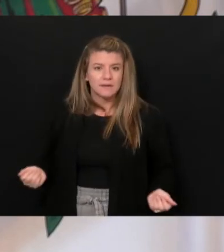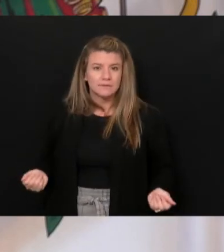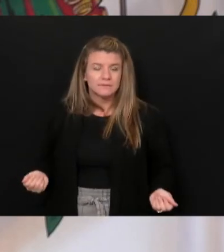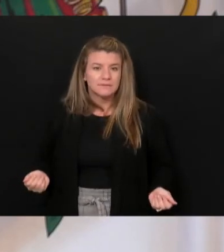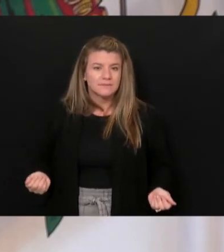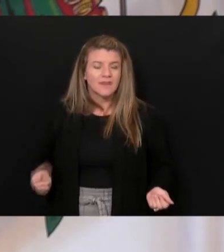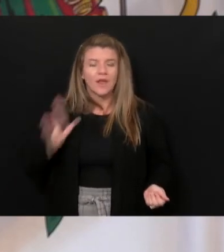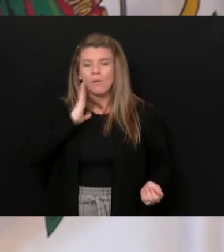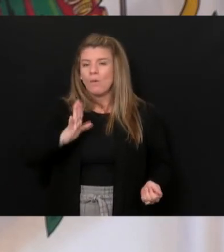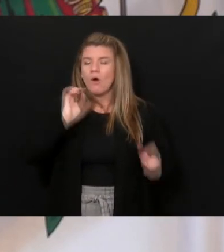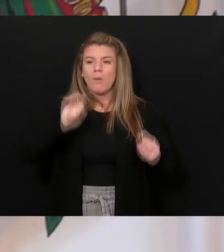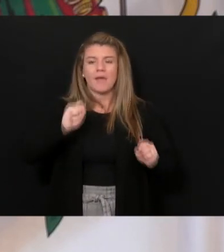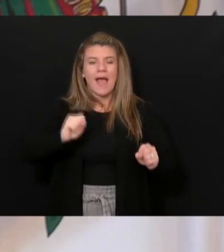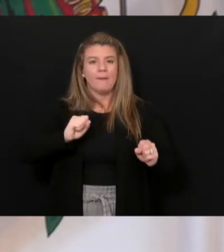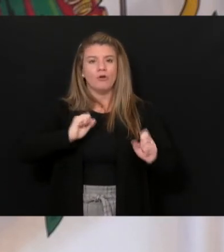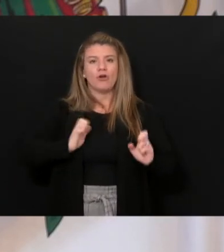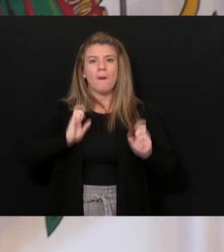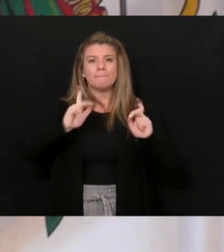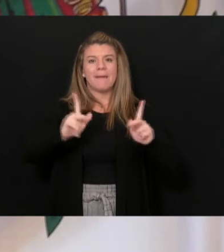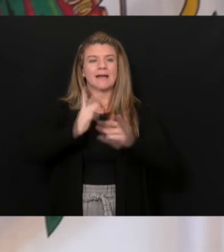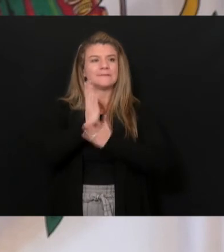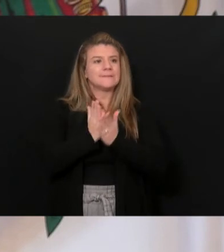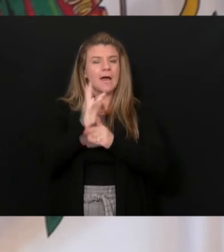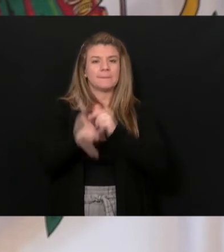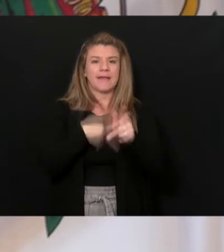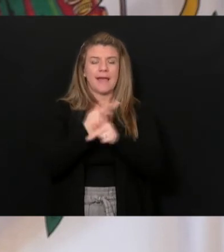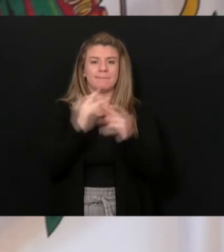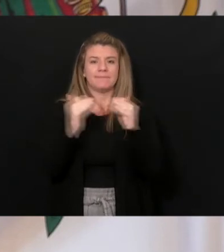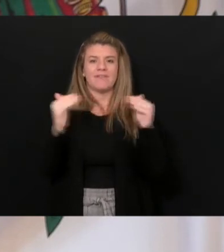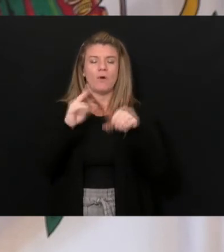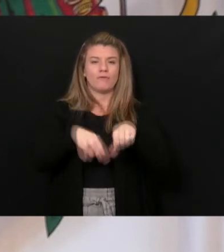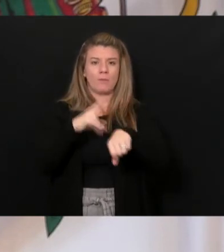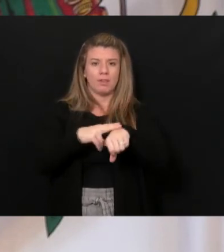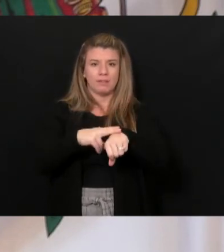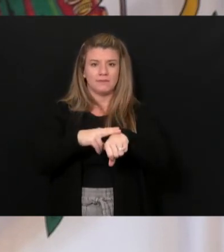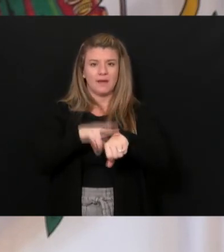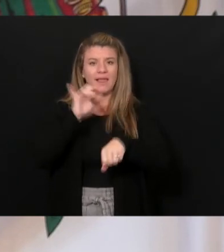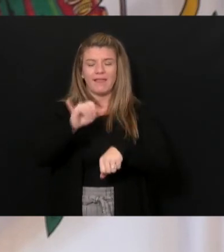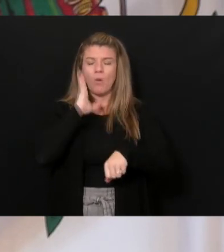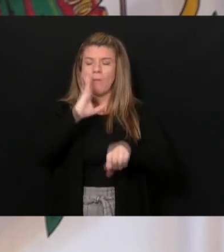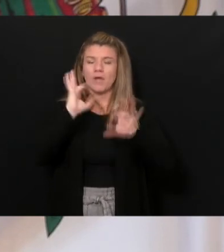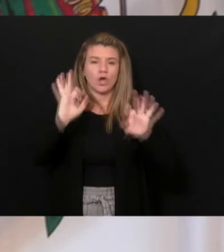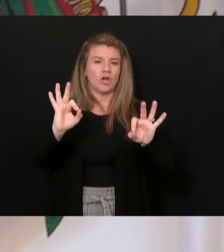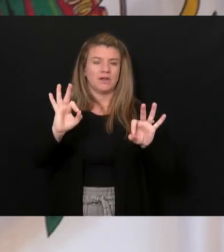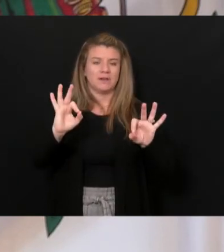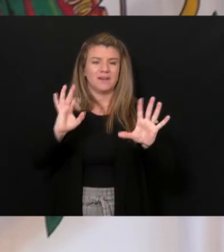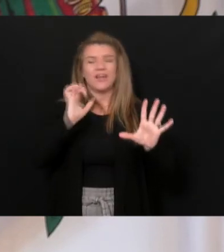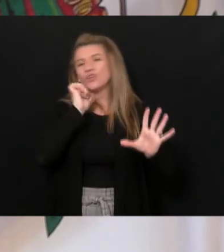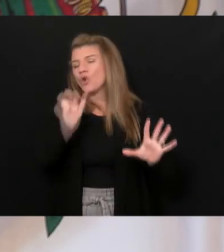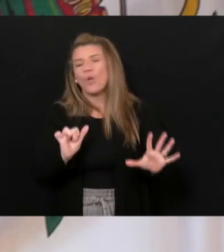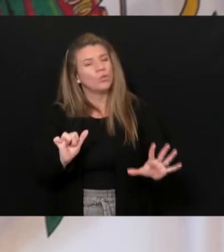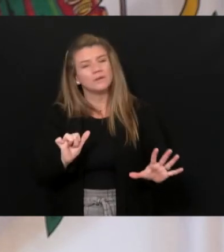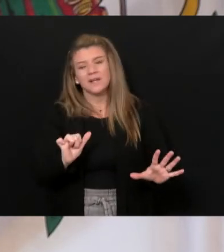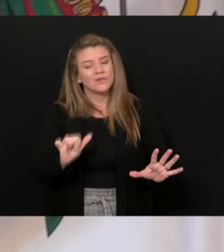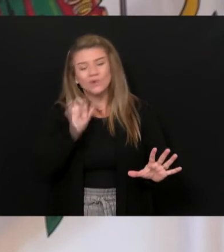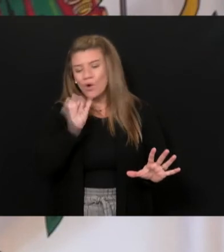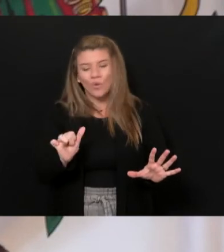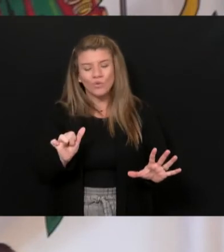be able to go back to some level of normalcy, you know, that will be so good. Don't just absolutely